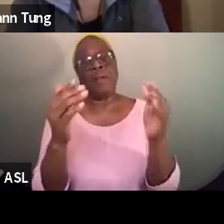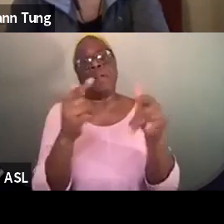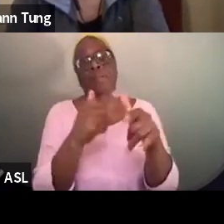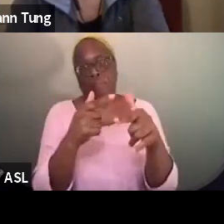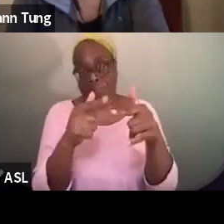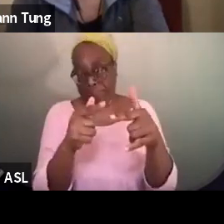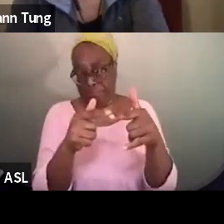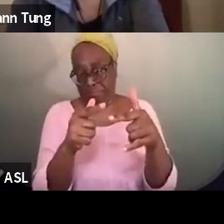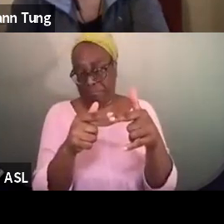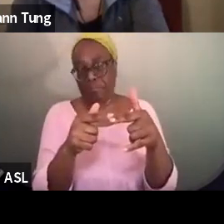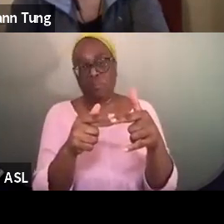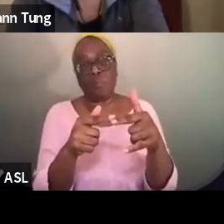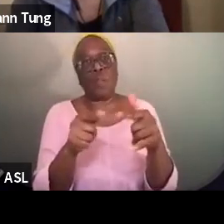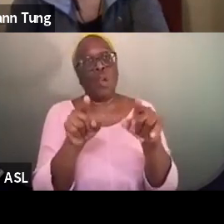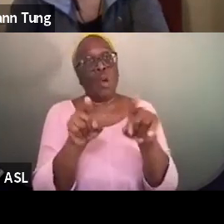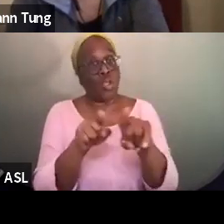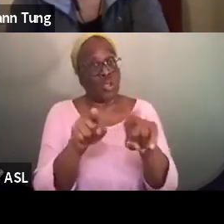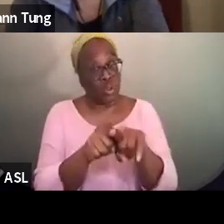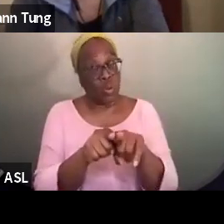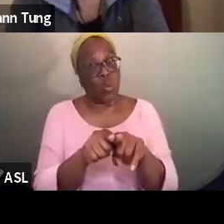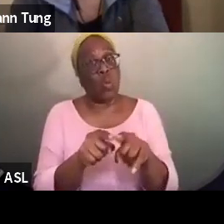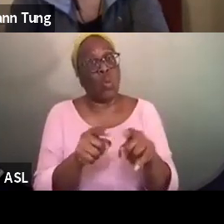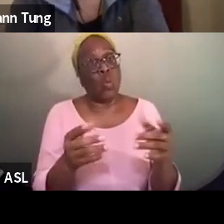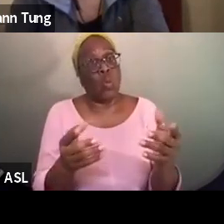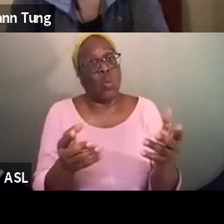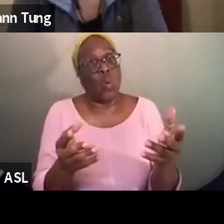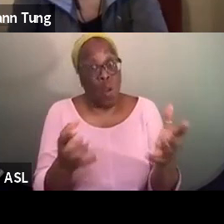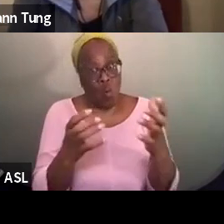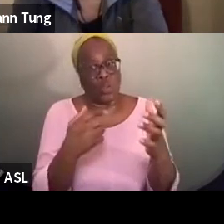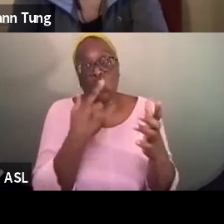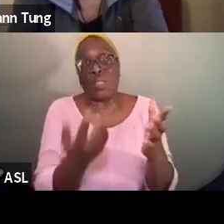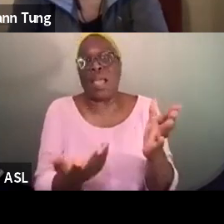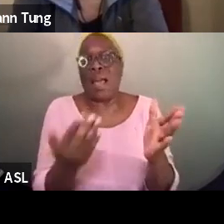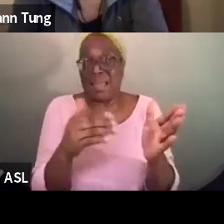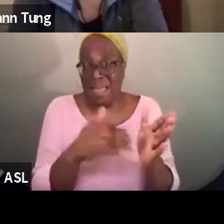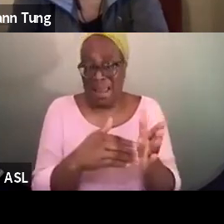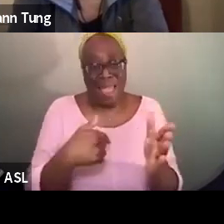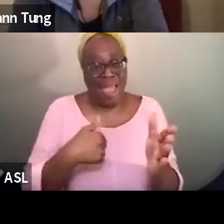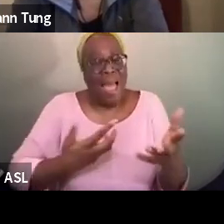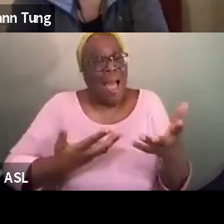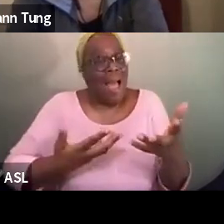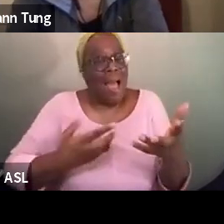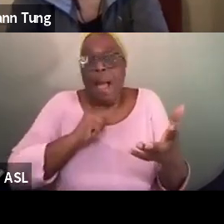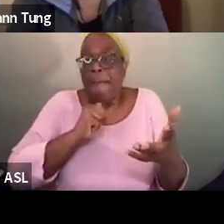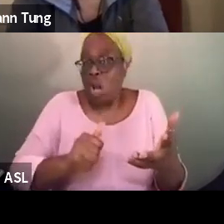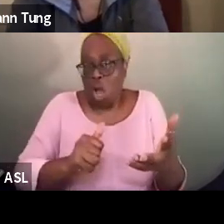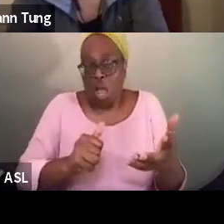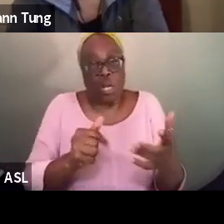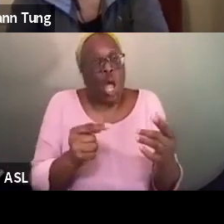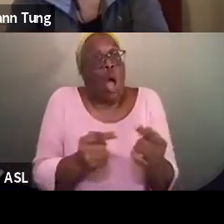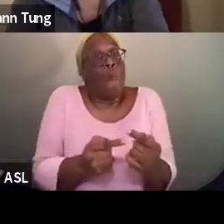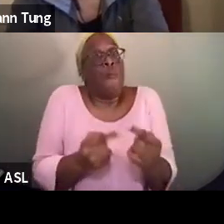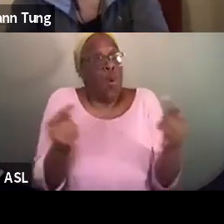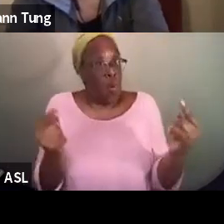want to say, we haven't gone there yet, but I want to repeat that I'm not opposed to an assessment and utilizing an